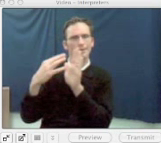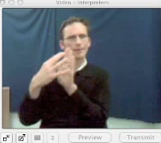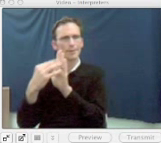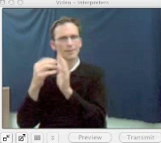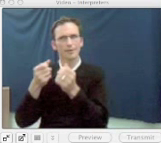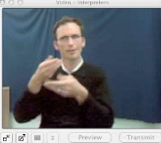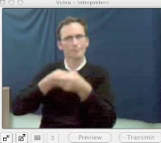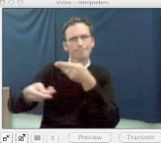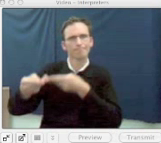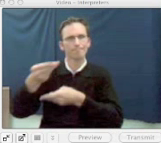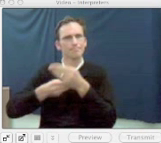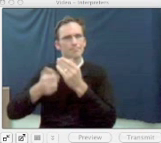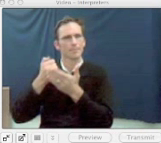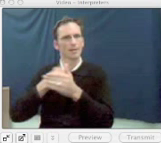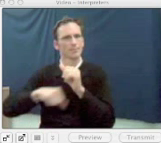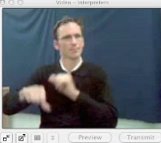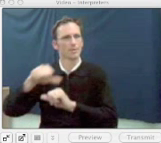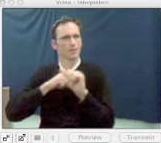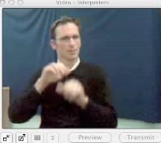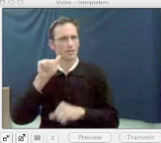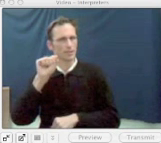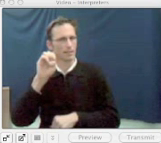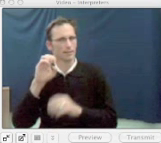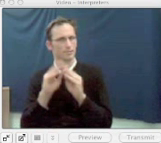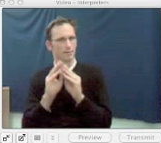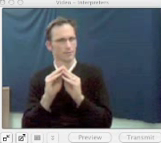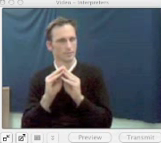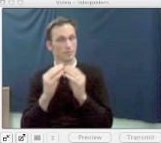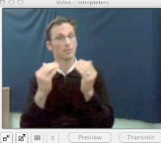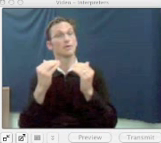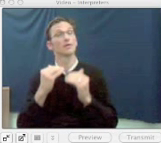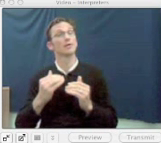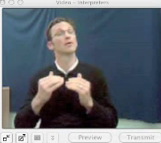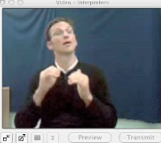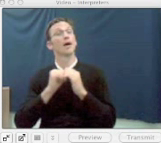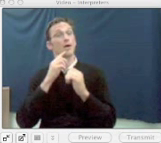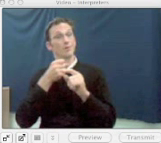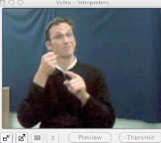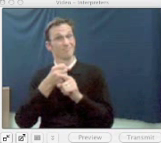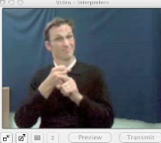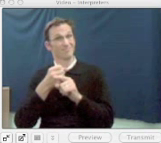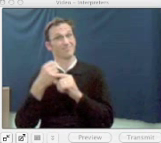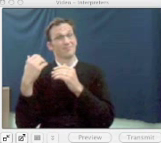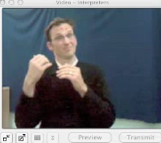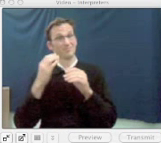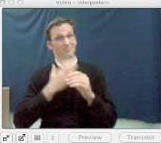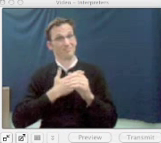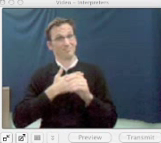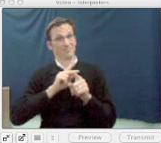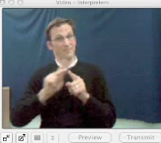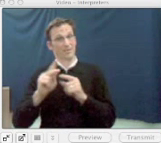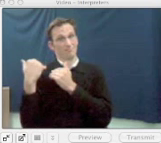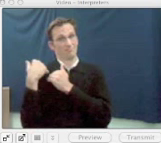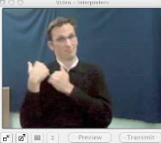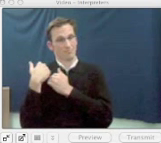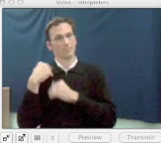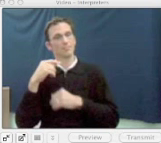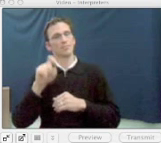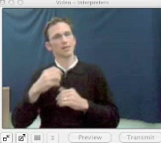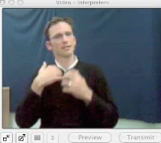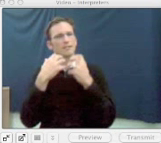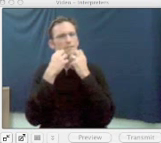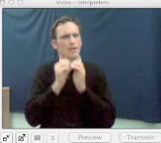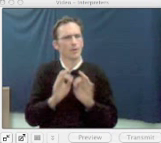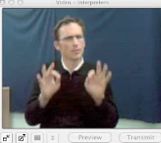What would be the implications of professional responsibility? We would have to have standards and values and principles, not